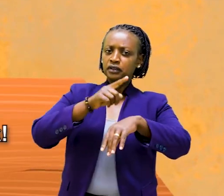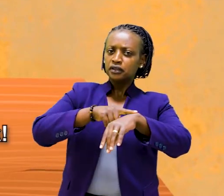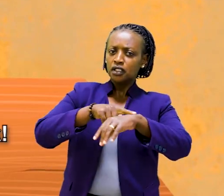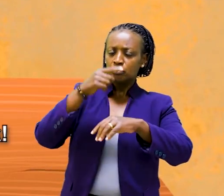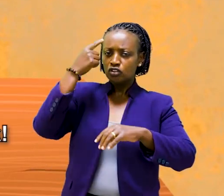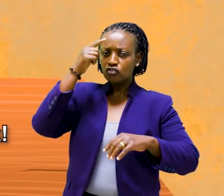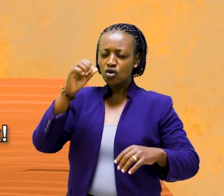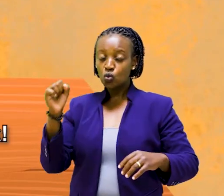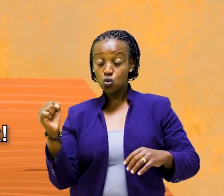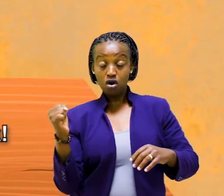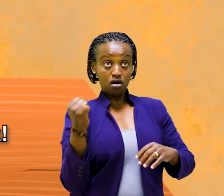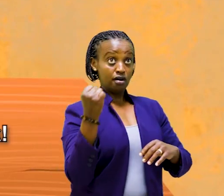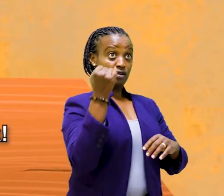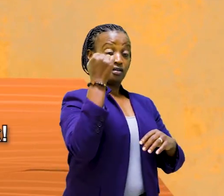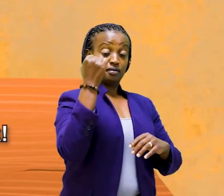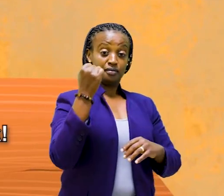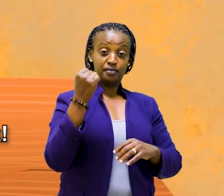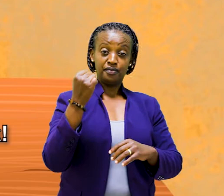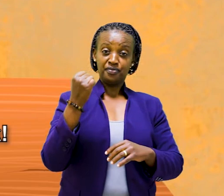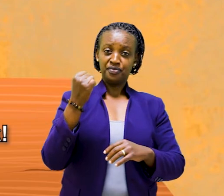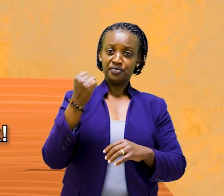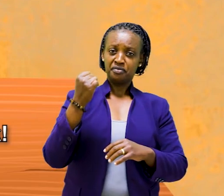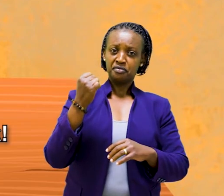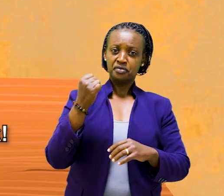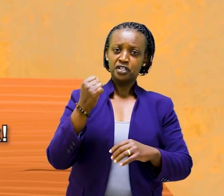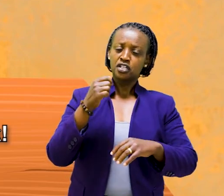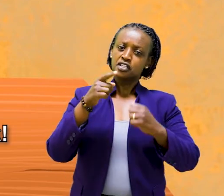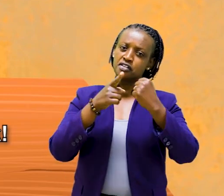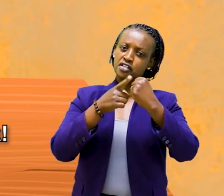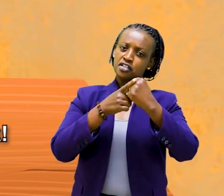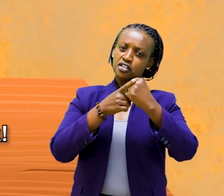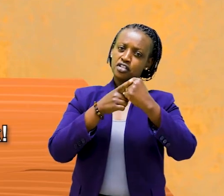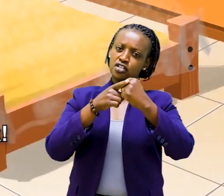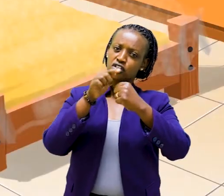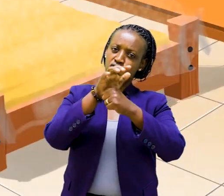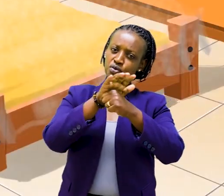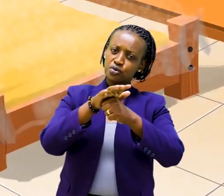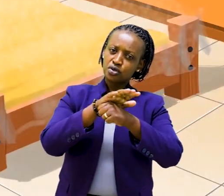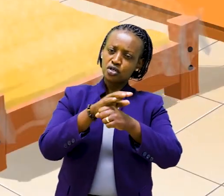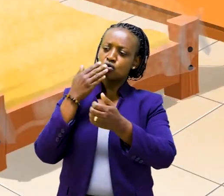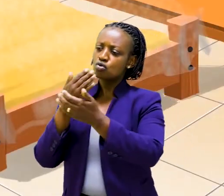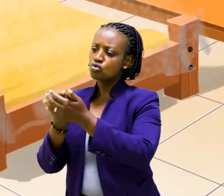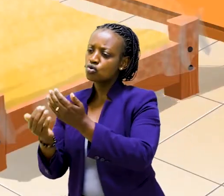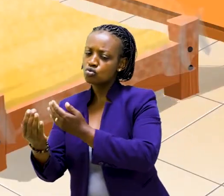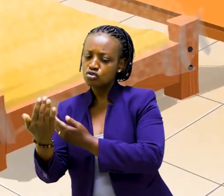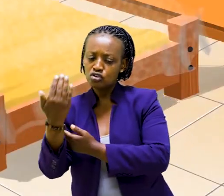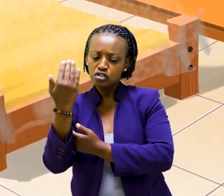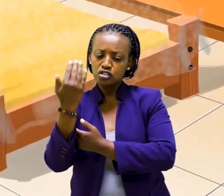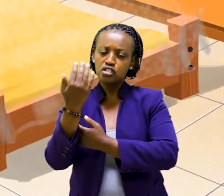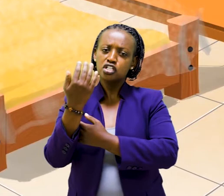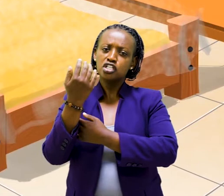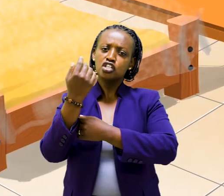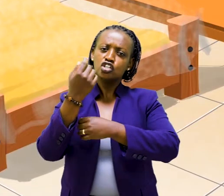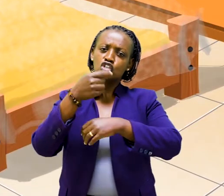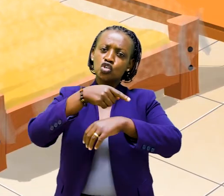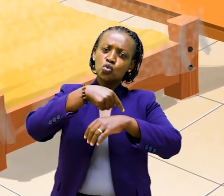It is time to wake up. It is 6 o'clock. Oh, good morning, Miss